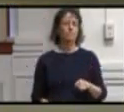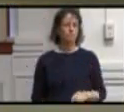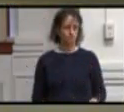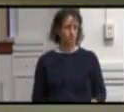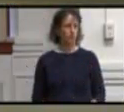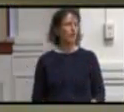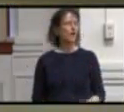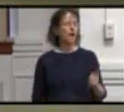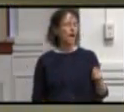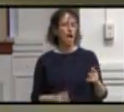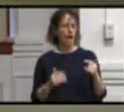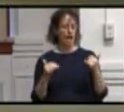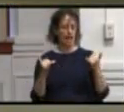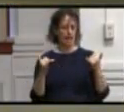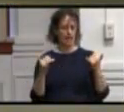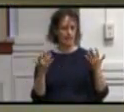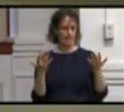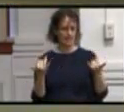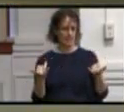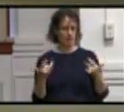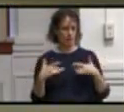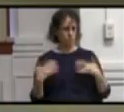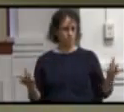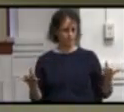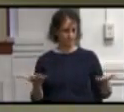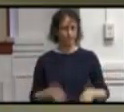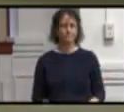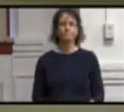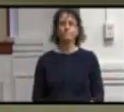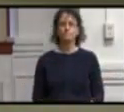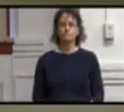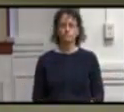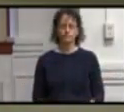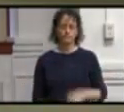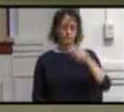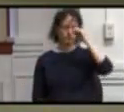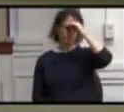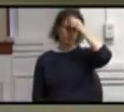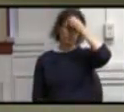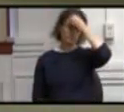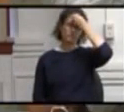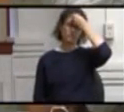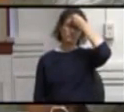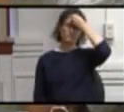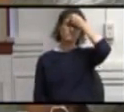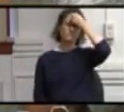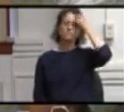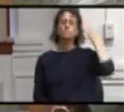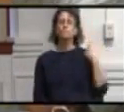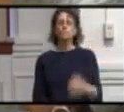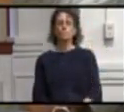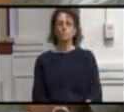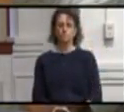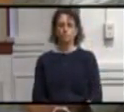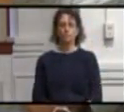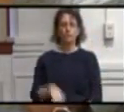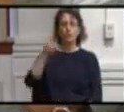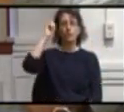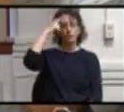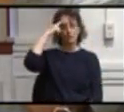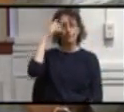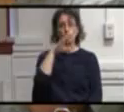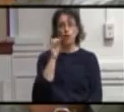current status of the programs. Thank you. The governor and Secretary